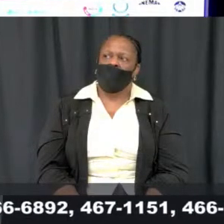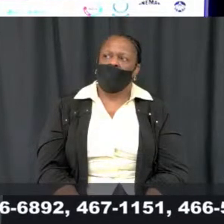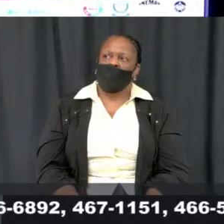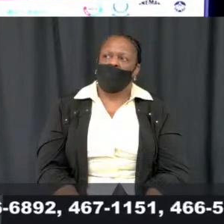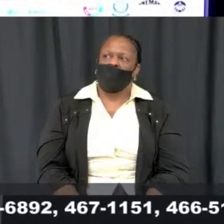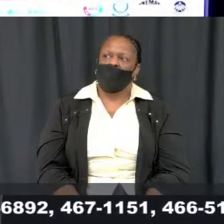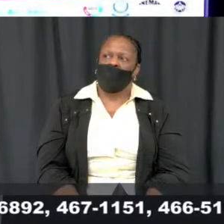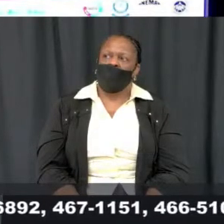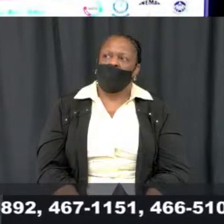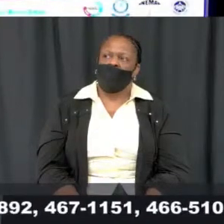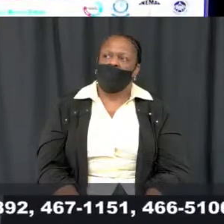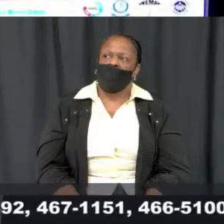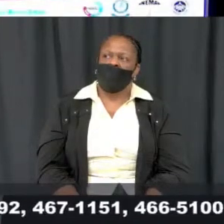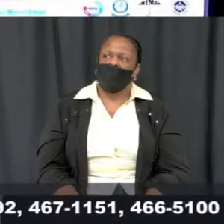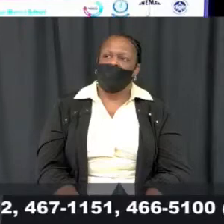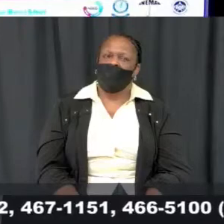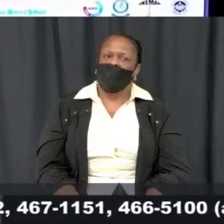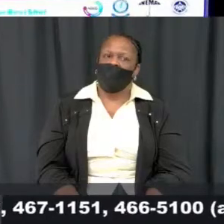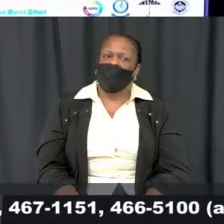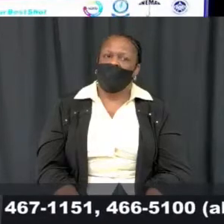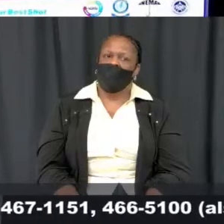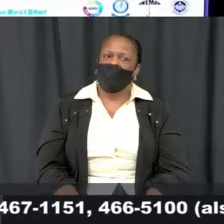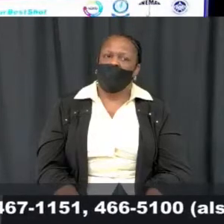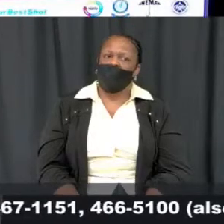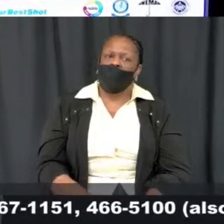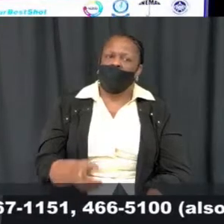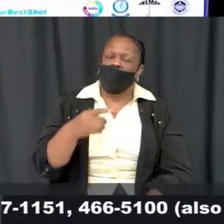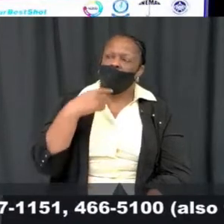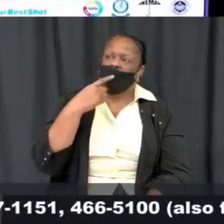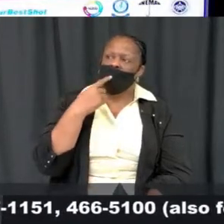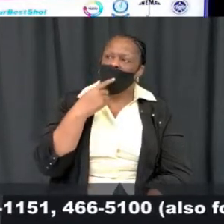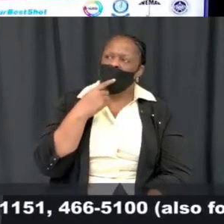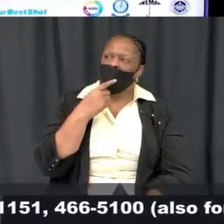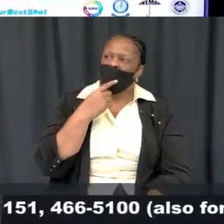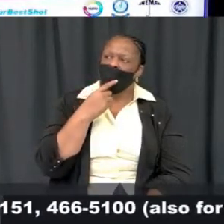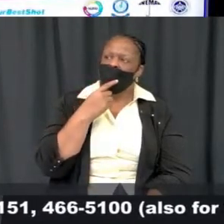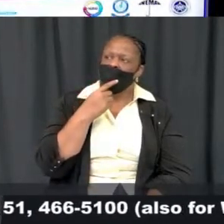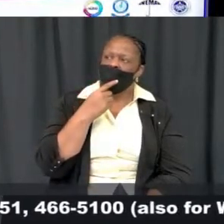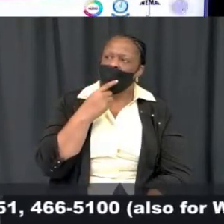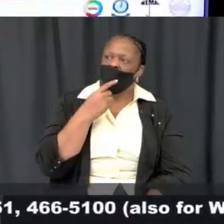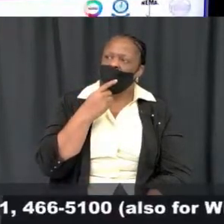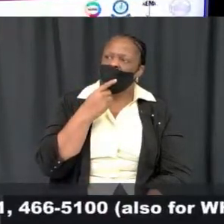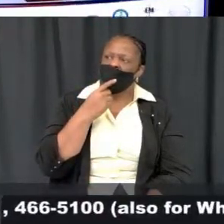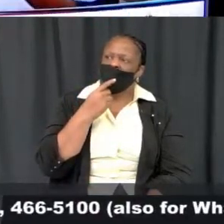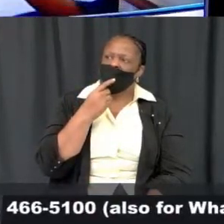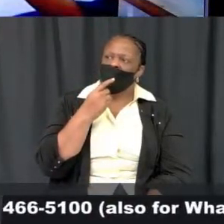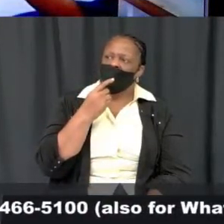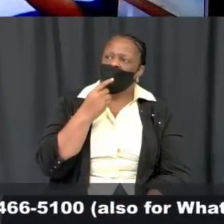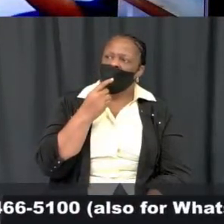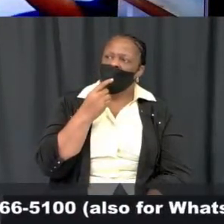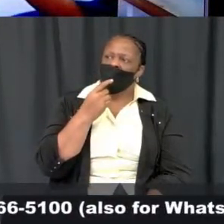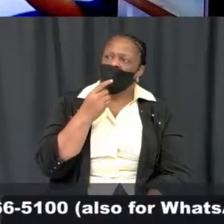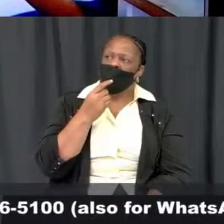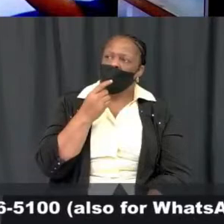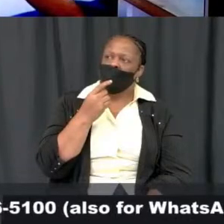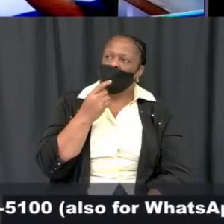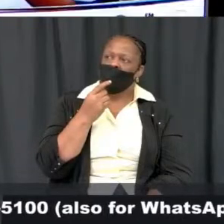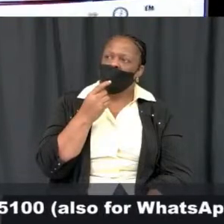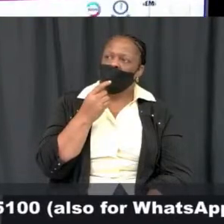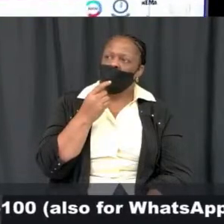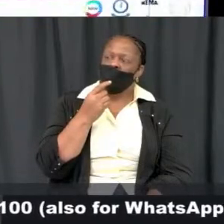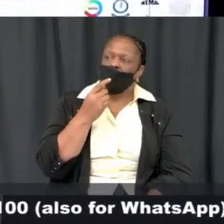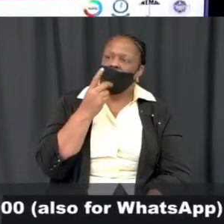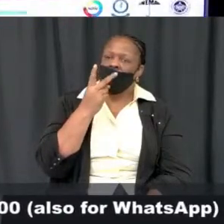from South Korea, and they're making reference to some SKN Bioscience Company